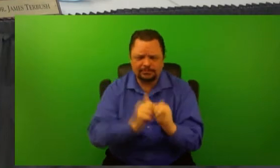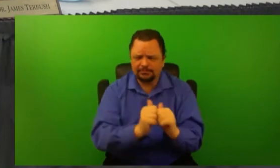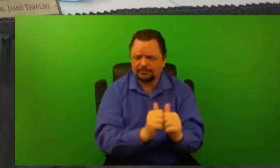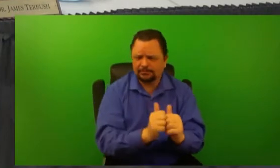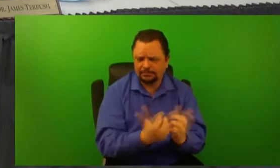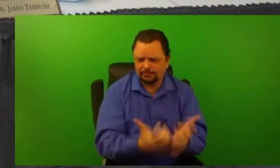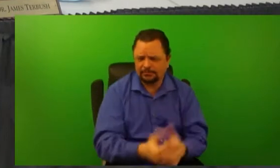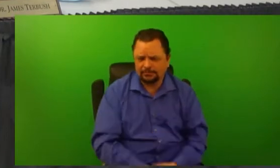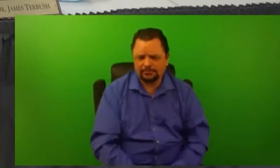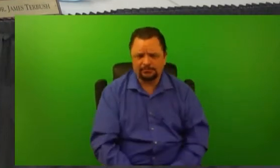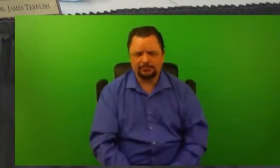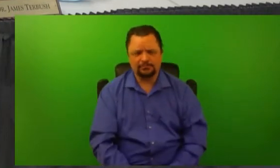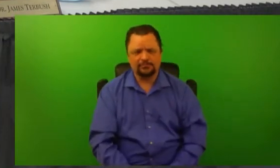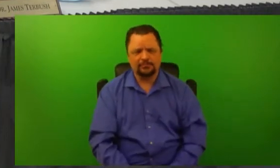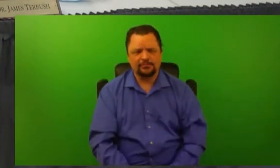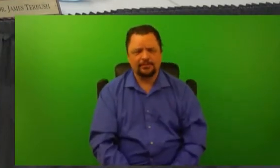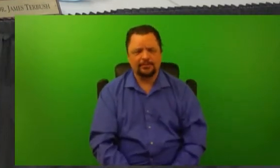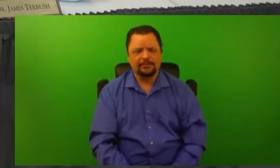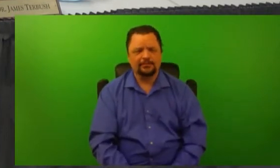Okay, well, the two